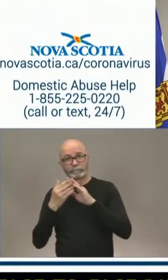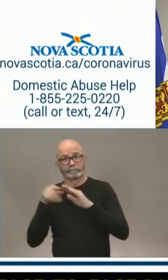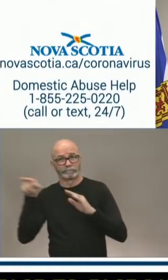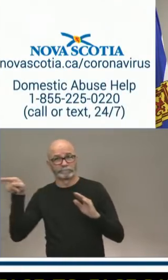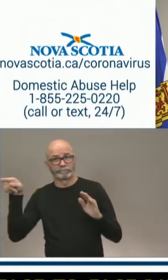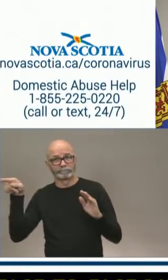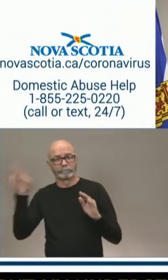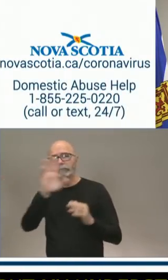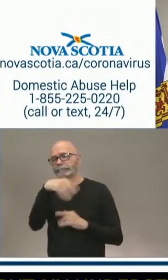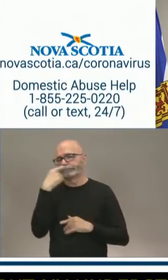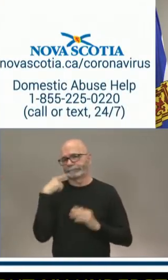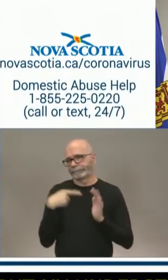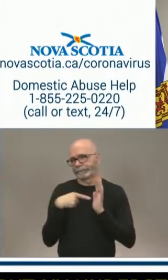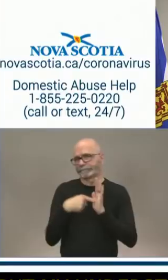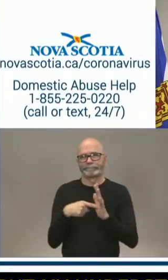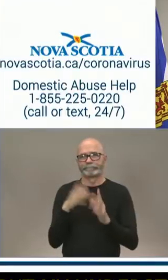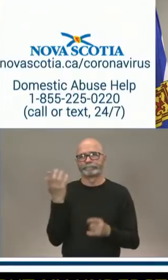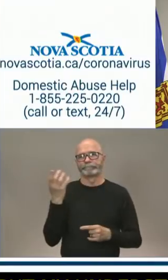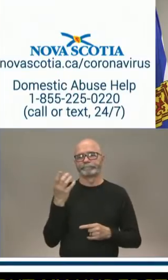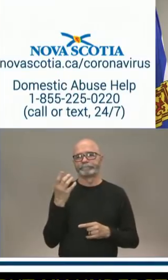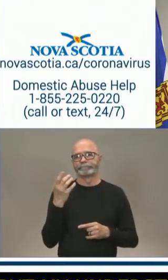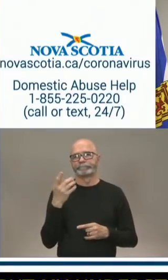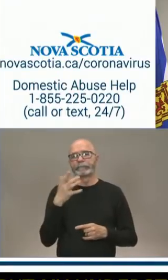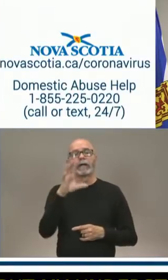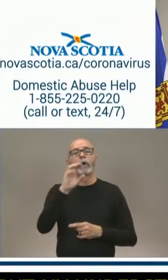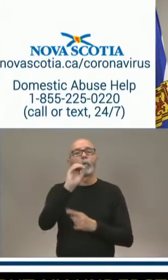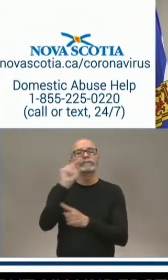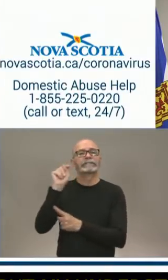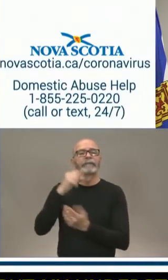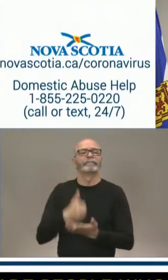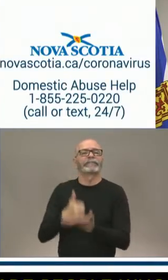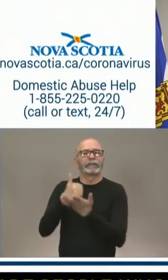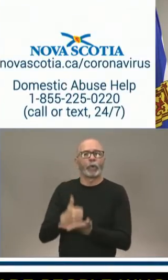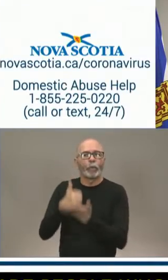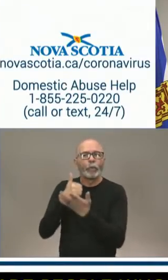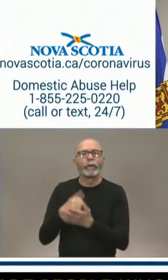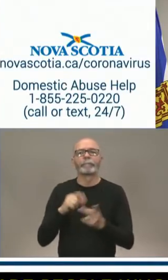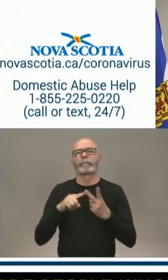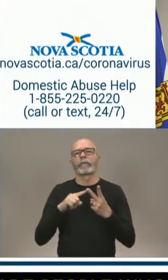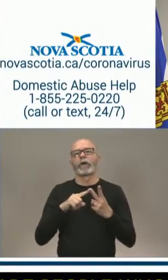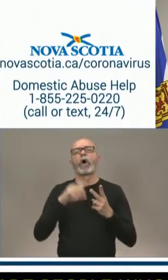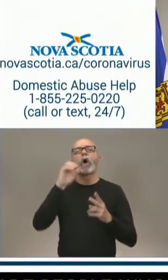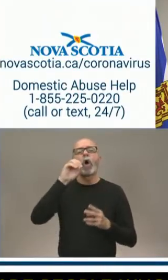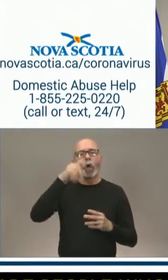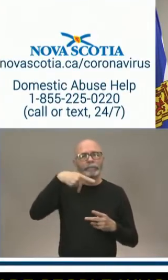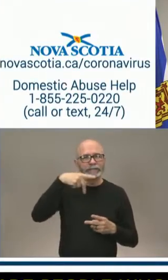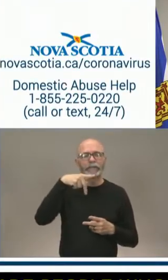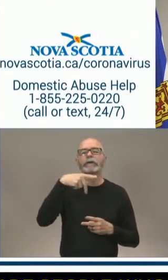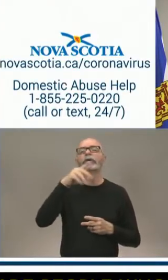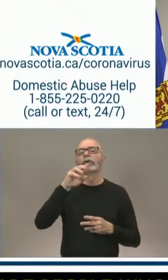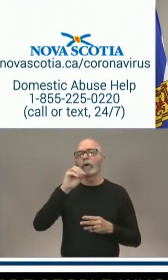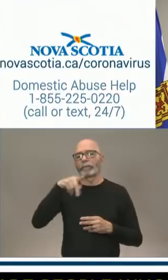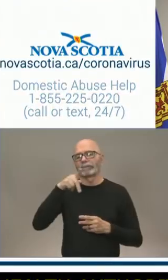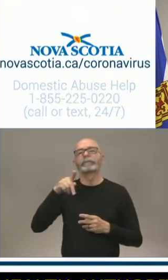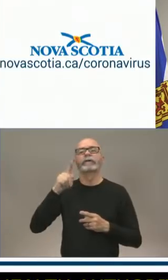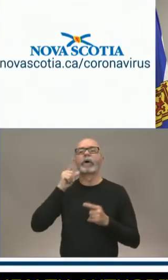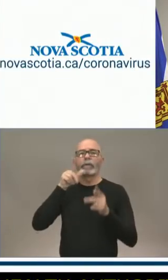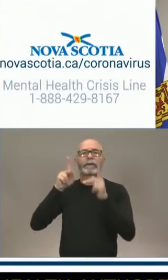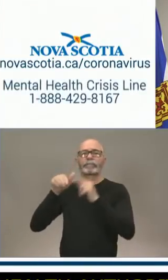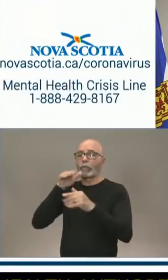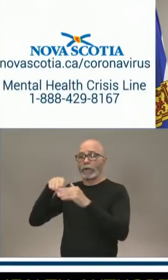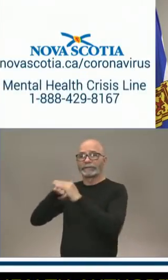example, occupational therapists, physiotherapists, who go into other people's homes who have been told that you don't book